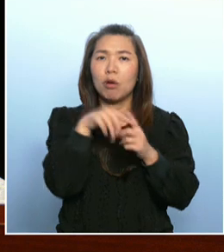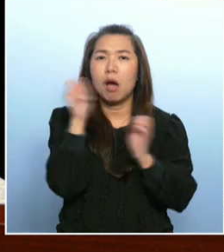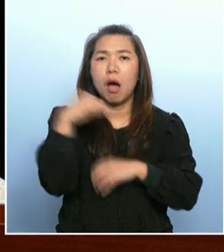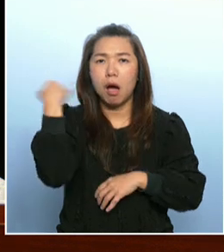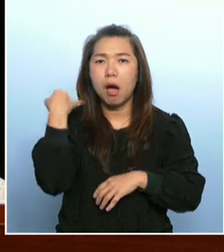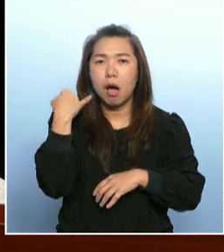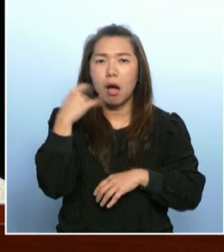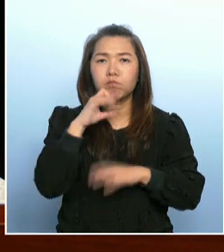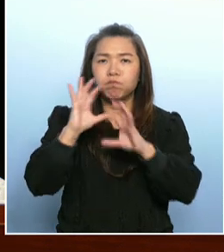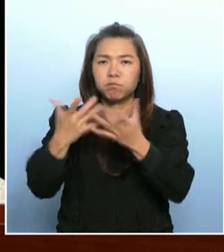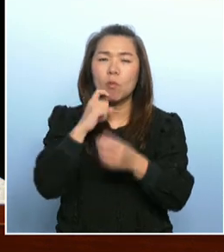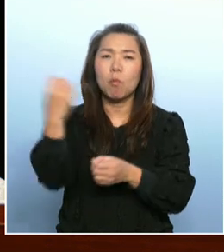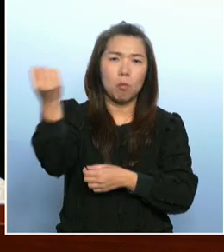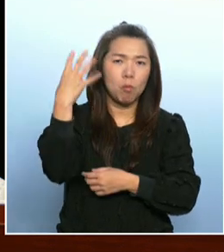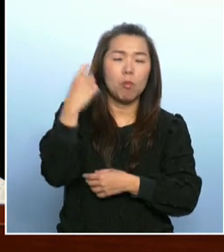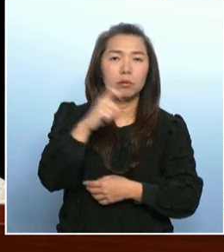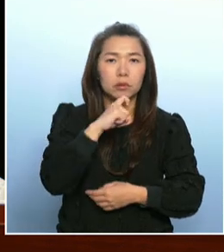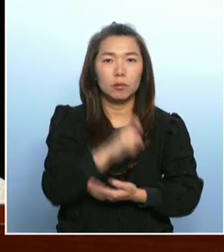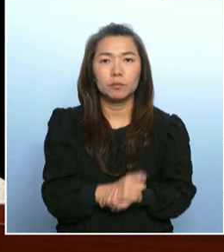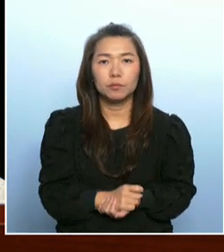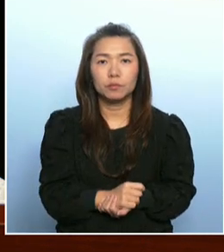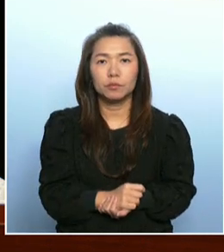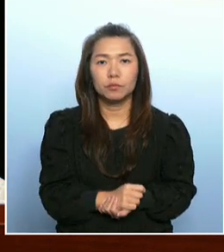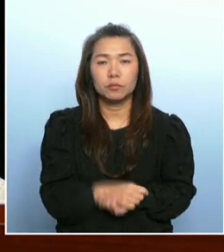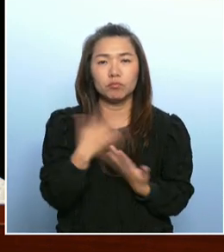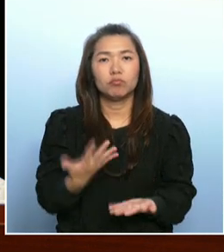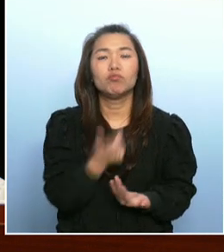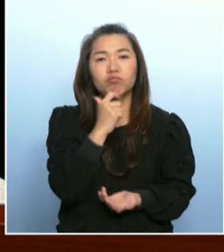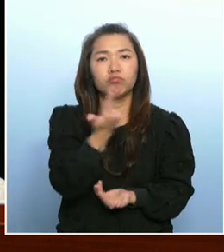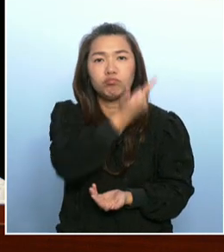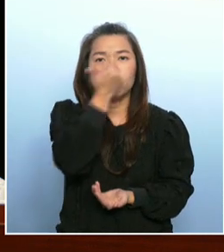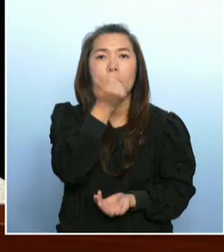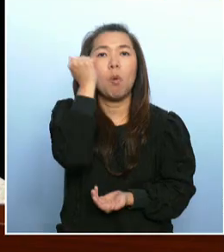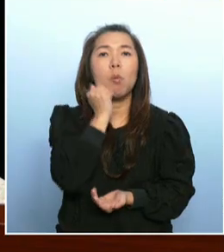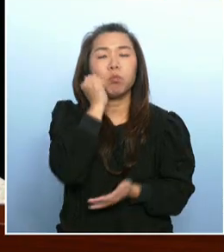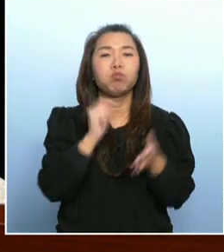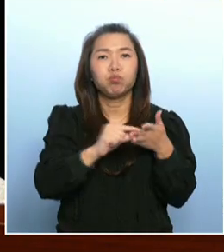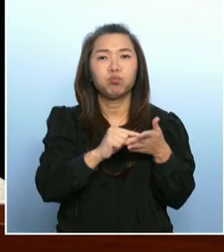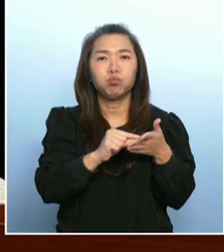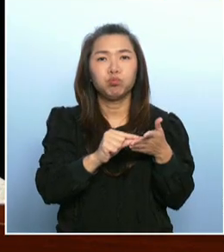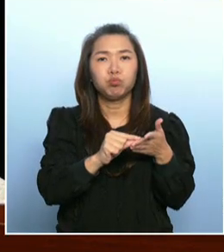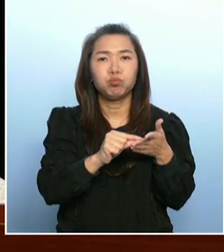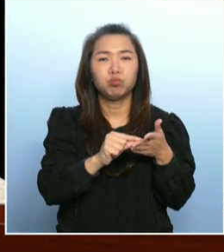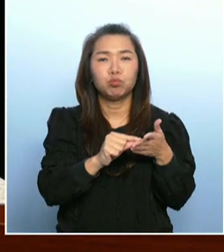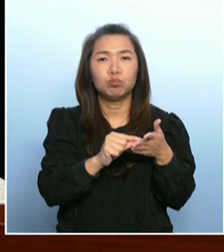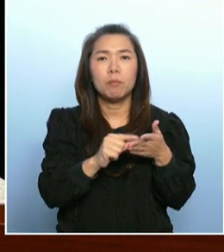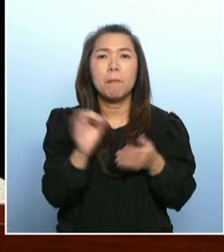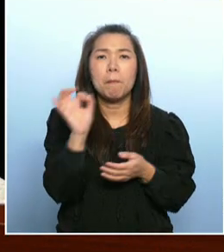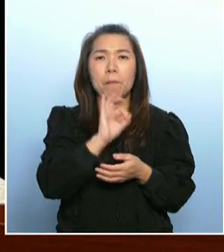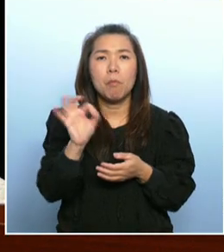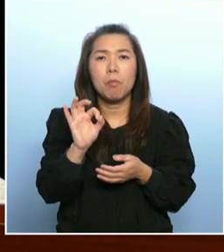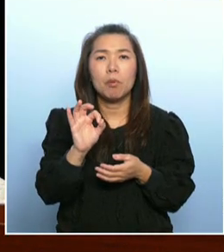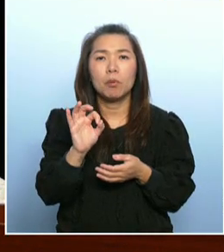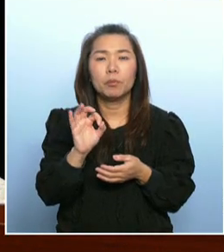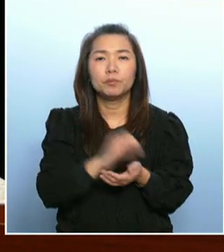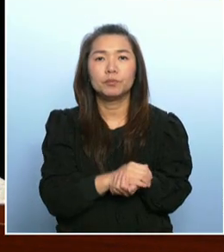homes. We have received complaints from groups of hearing impairment saying that